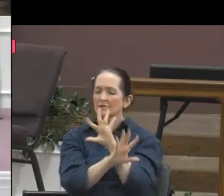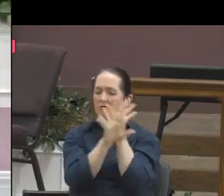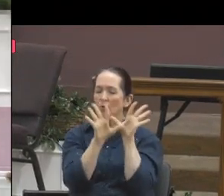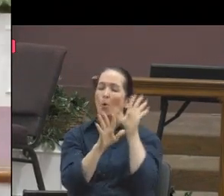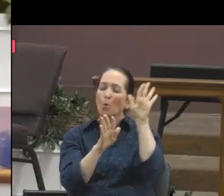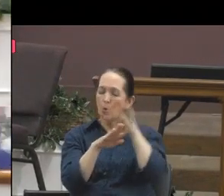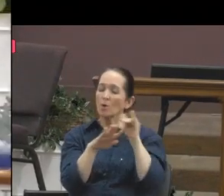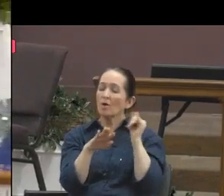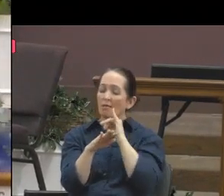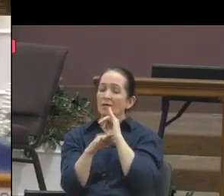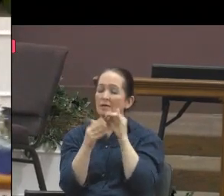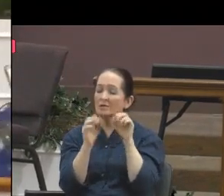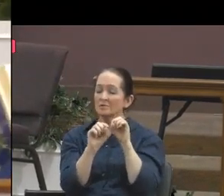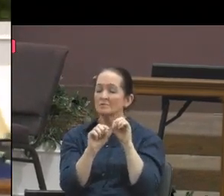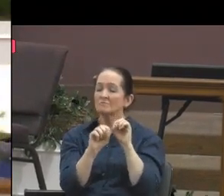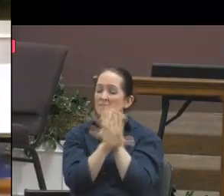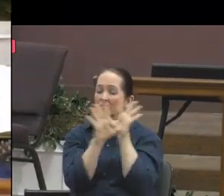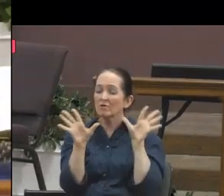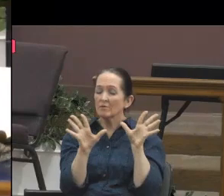And Your calling is clear.